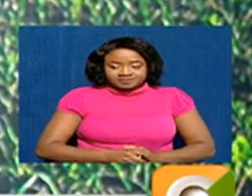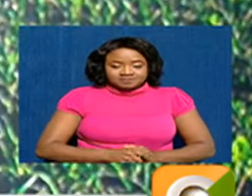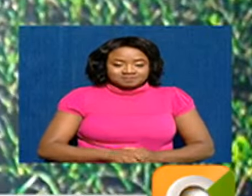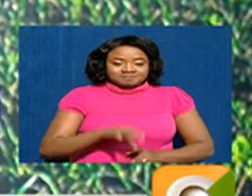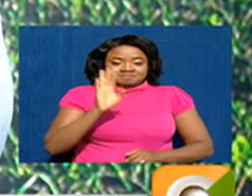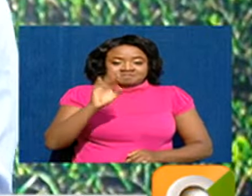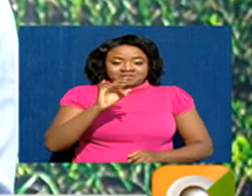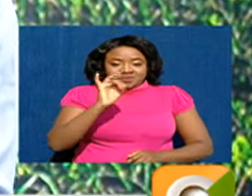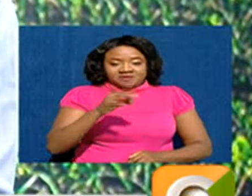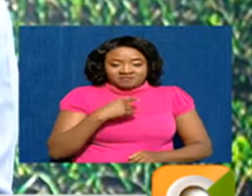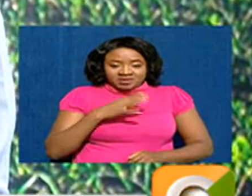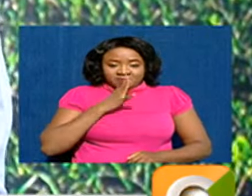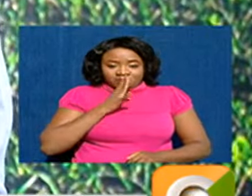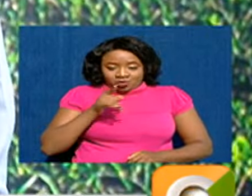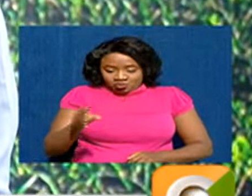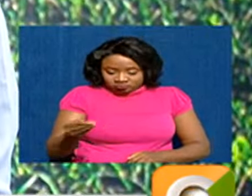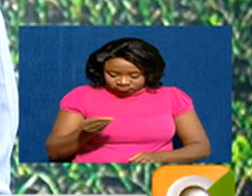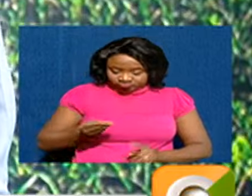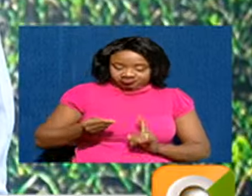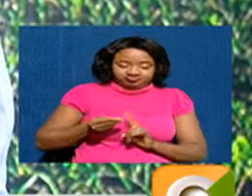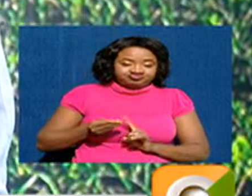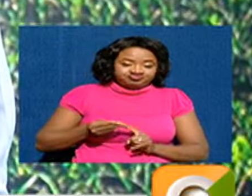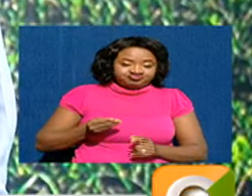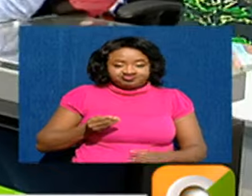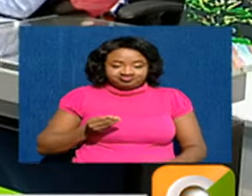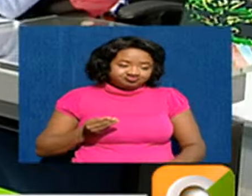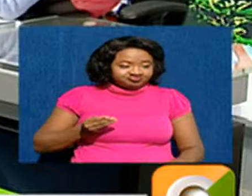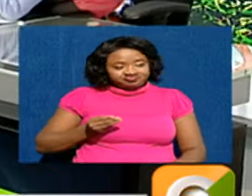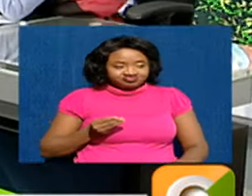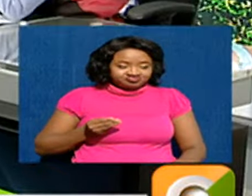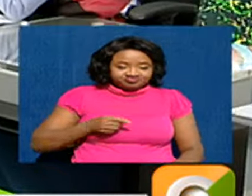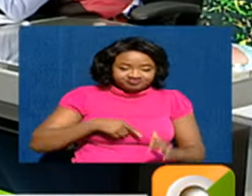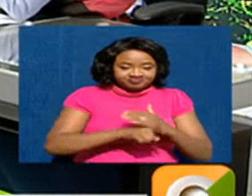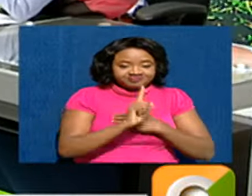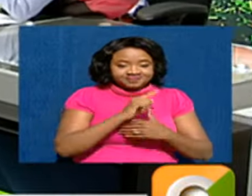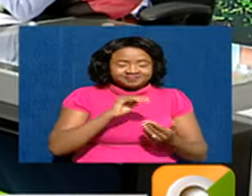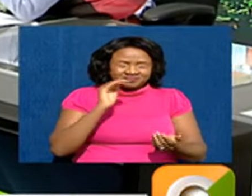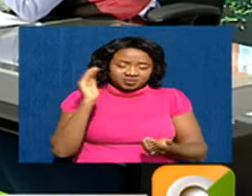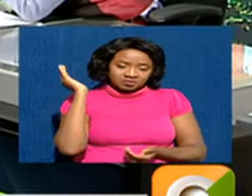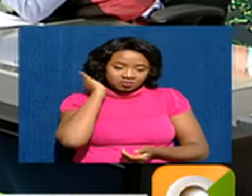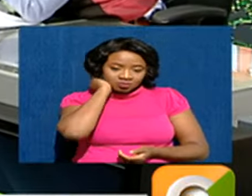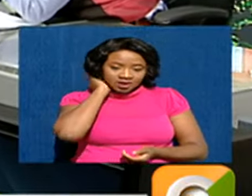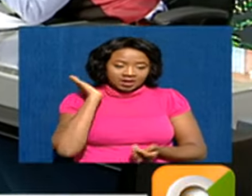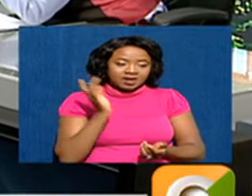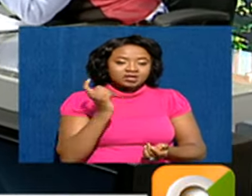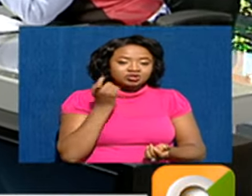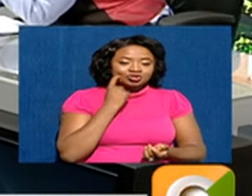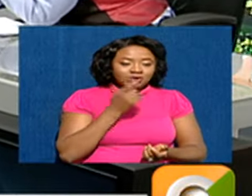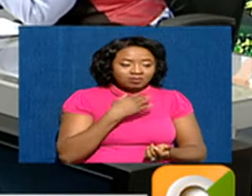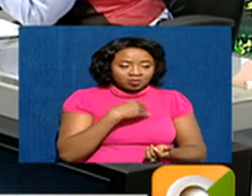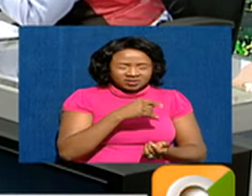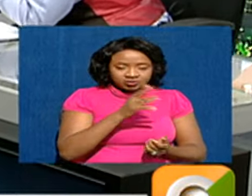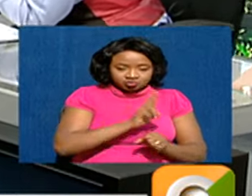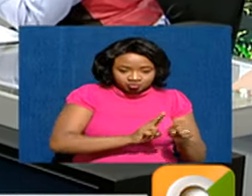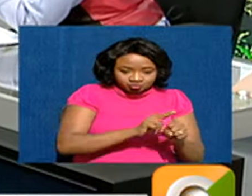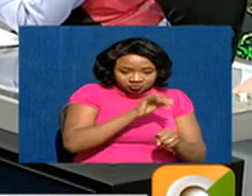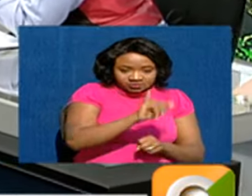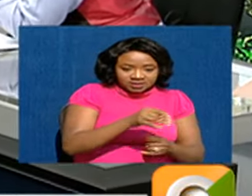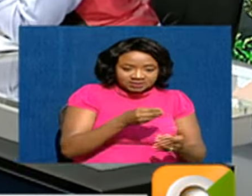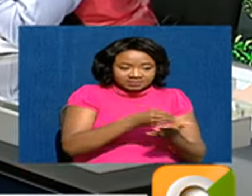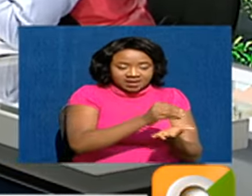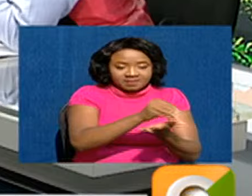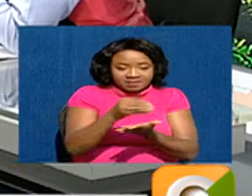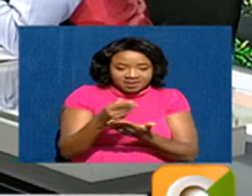I was to borrow this from you, and I, you know, drive into Muranga, into an agrovet shop, and try and cash it, you know, or buy